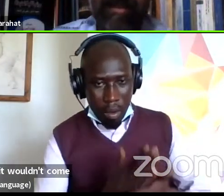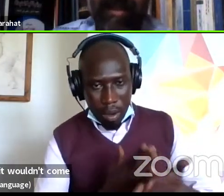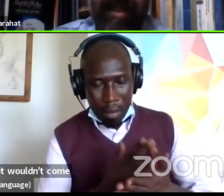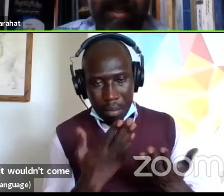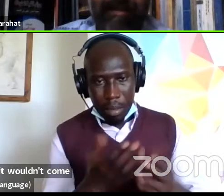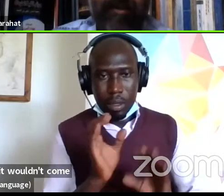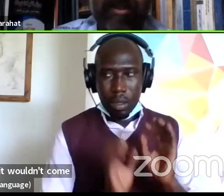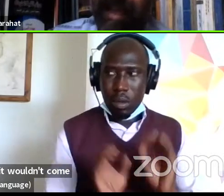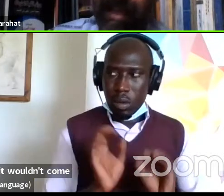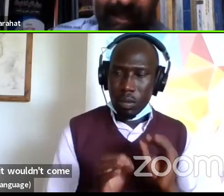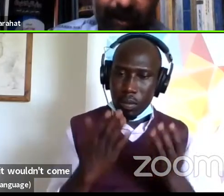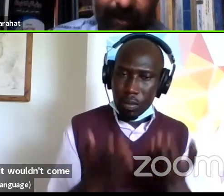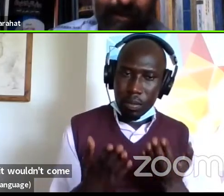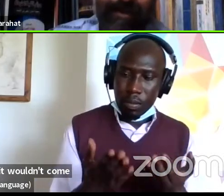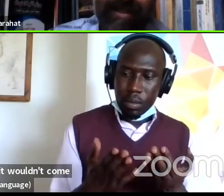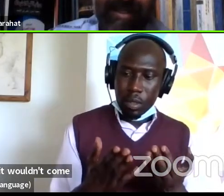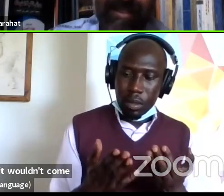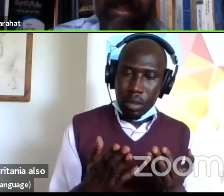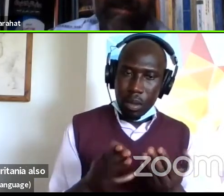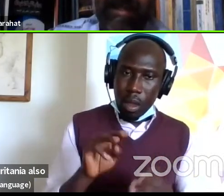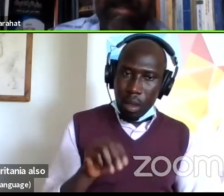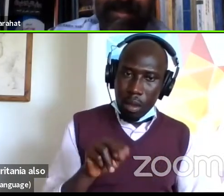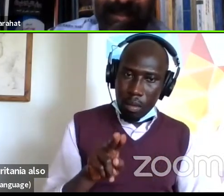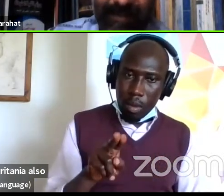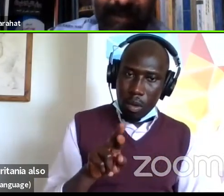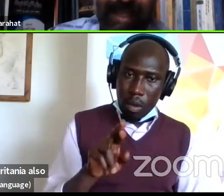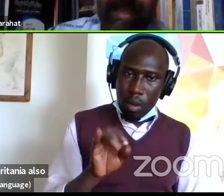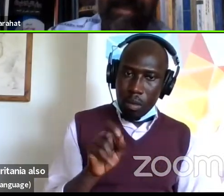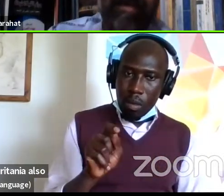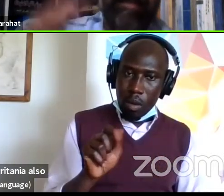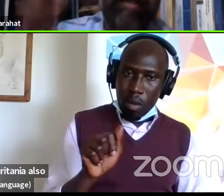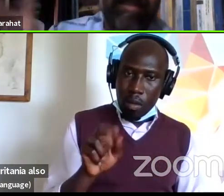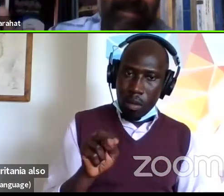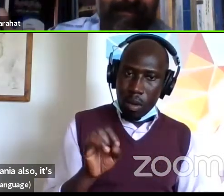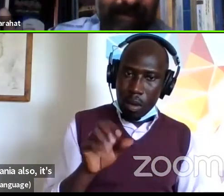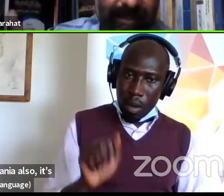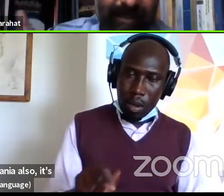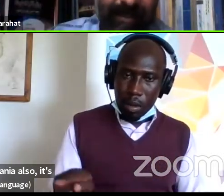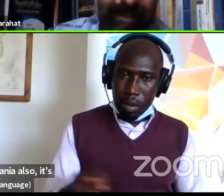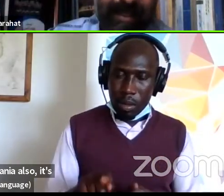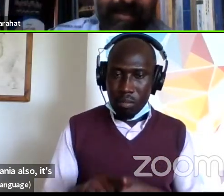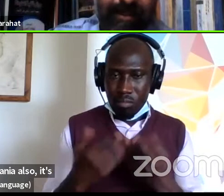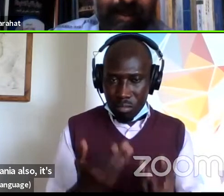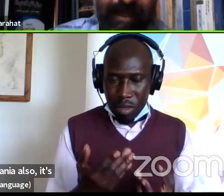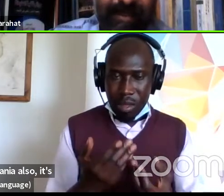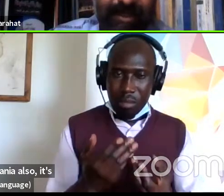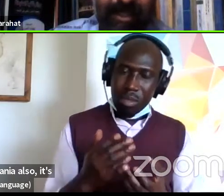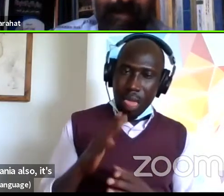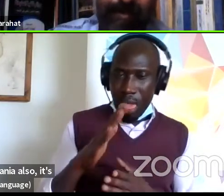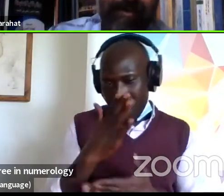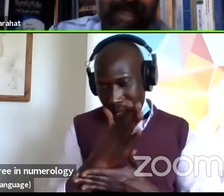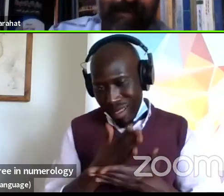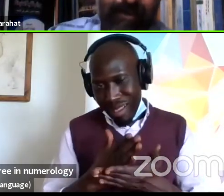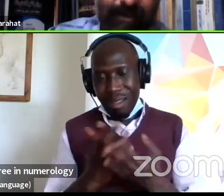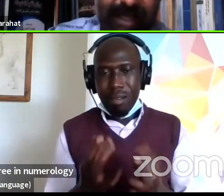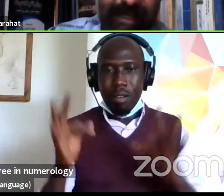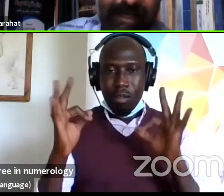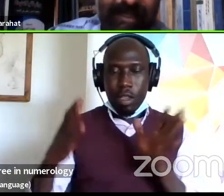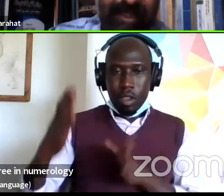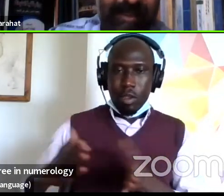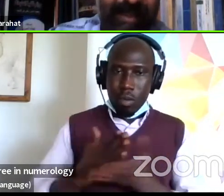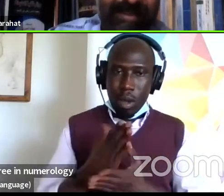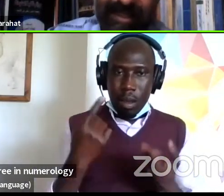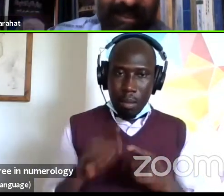not. Mauritania also is classified as partial free in human rights in general, but when it comes to